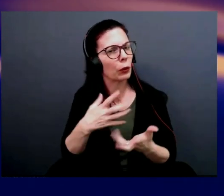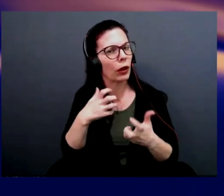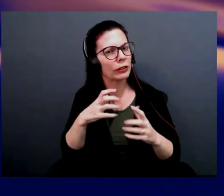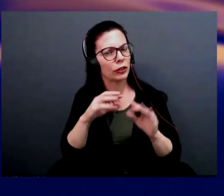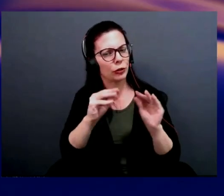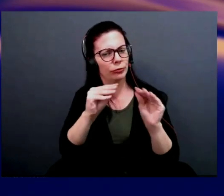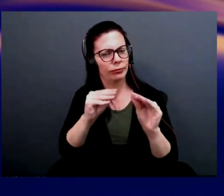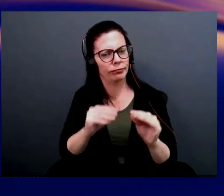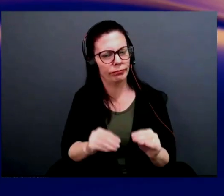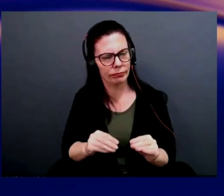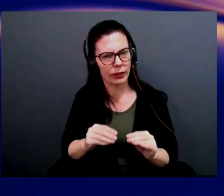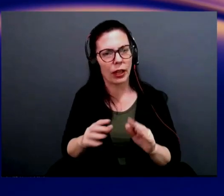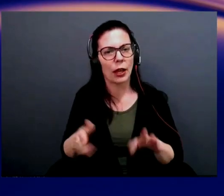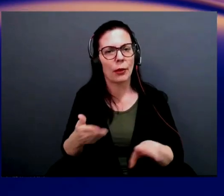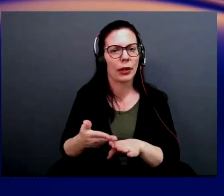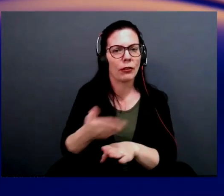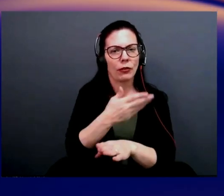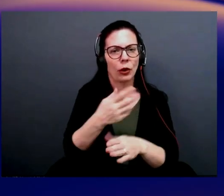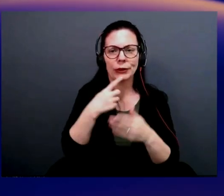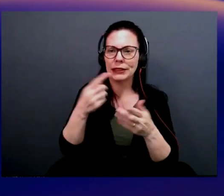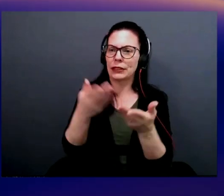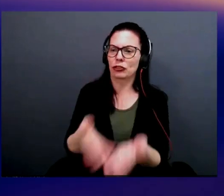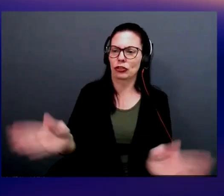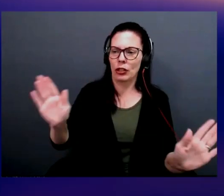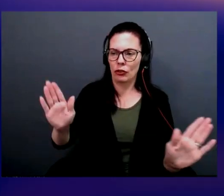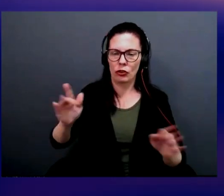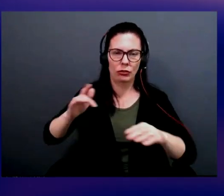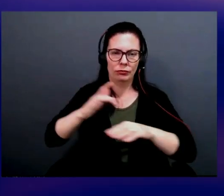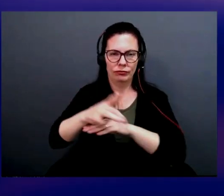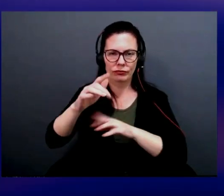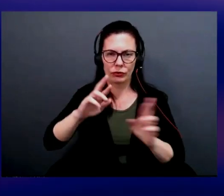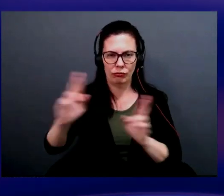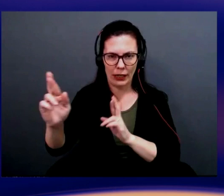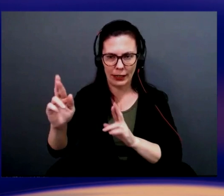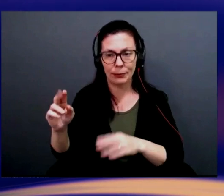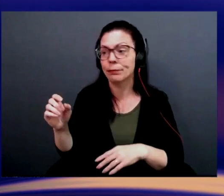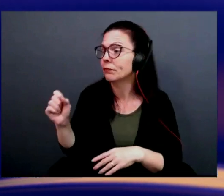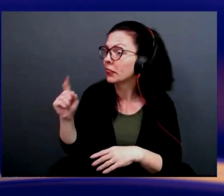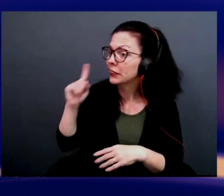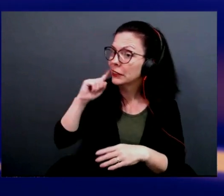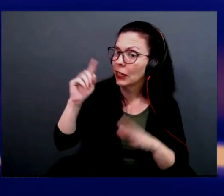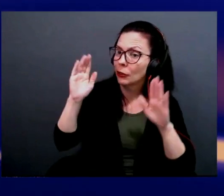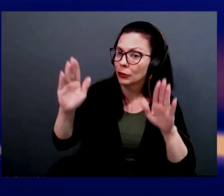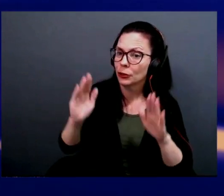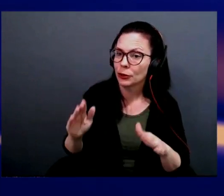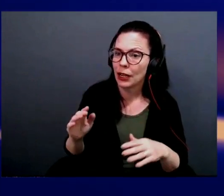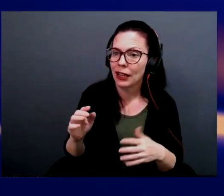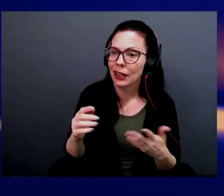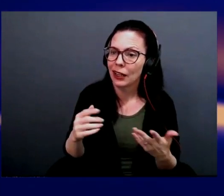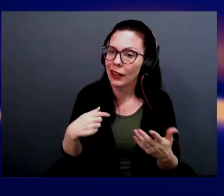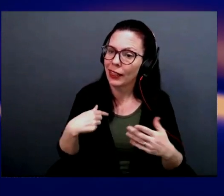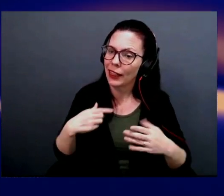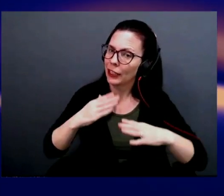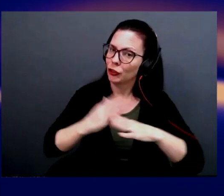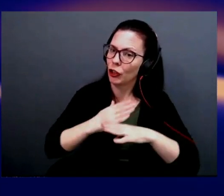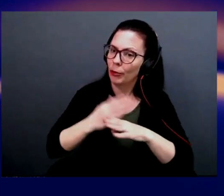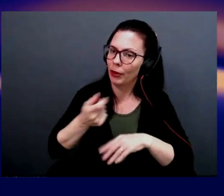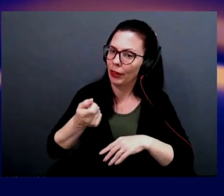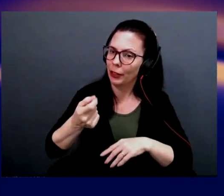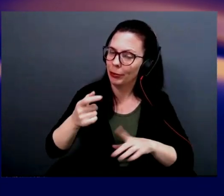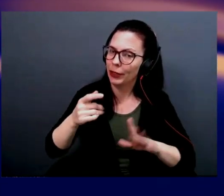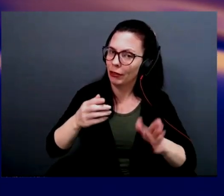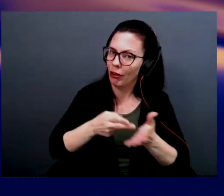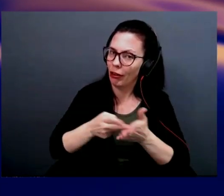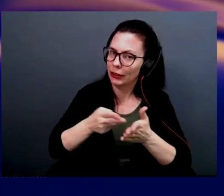kind of marked it as general availability. That sounds great. And I get in trouble a bit, Danny, I'll be honest with